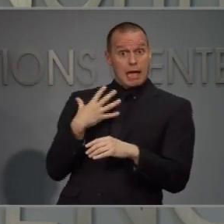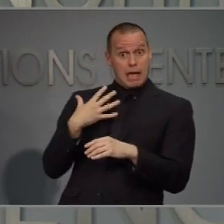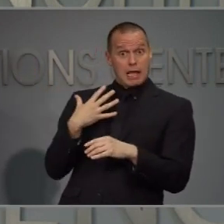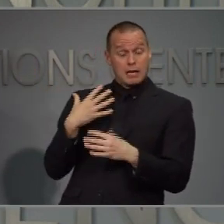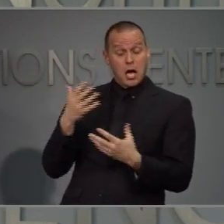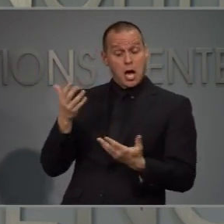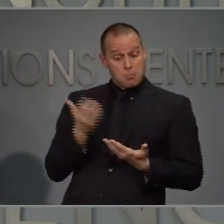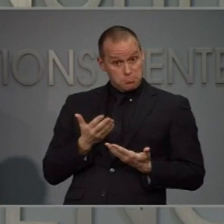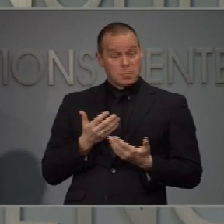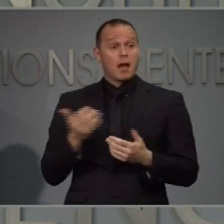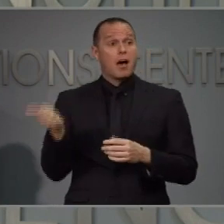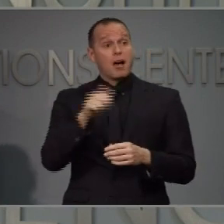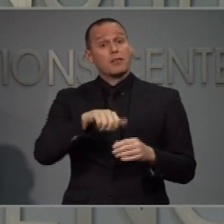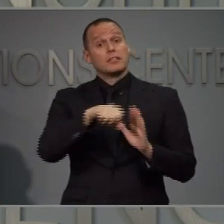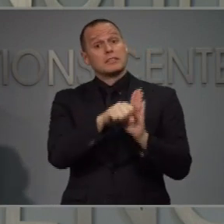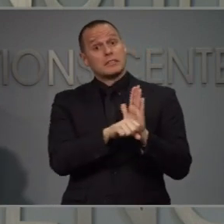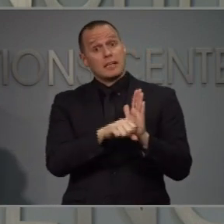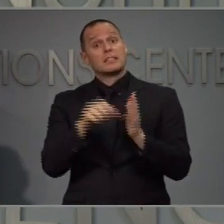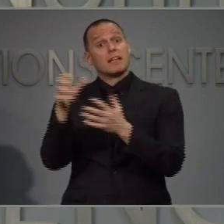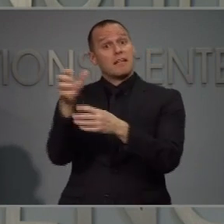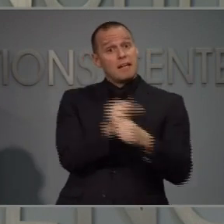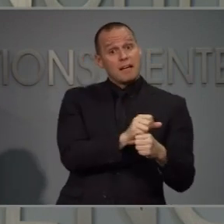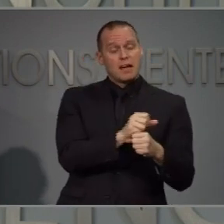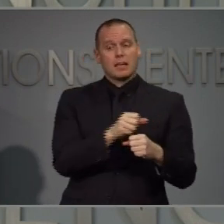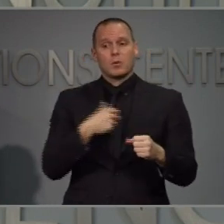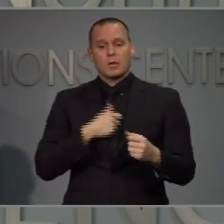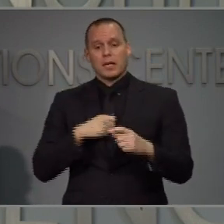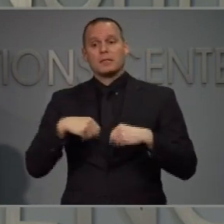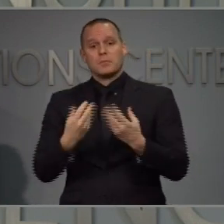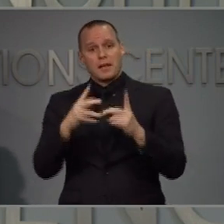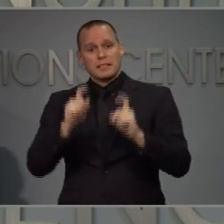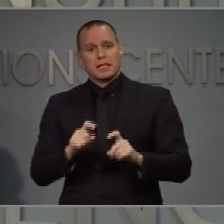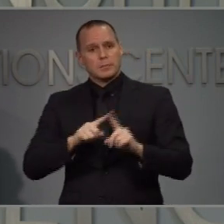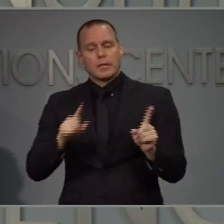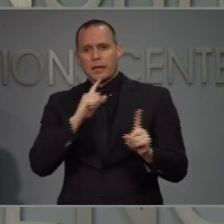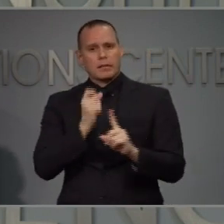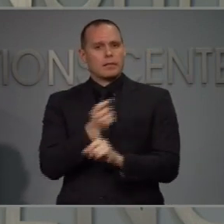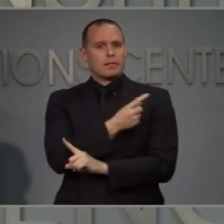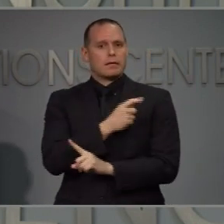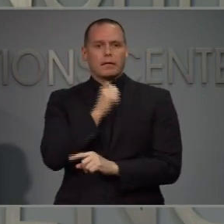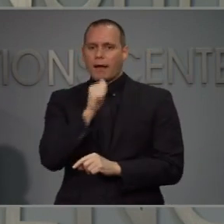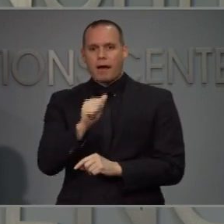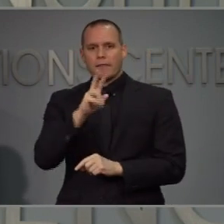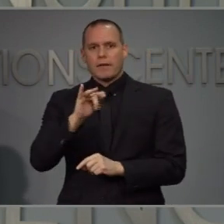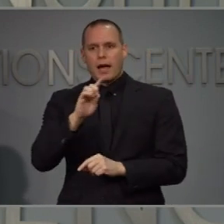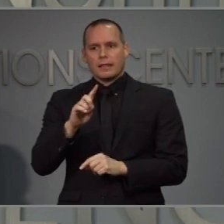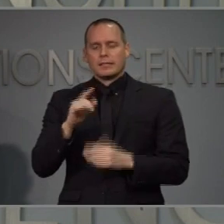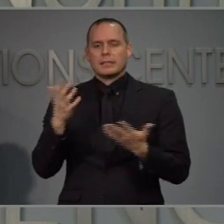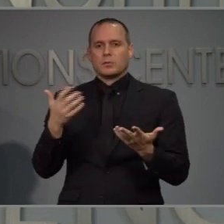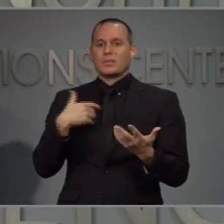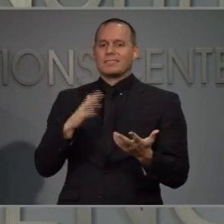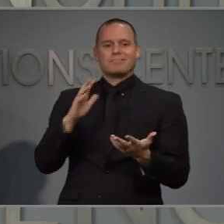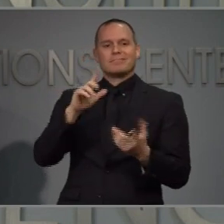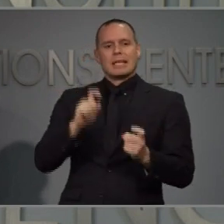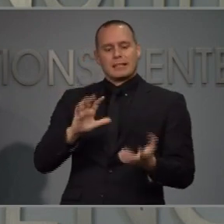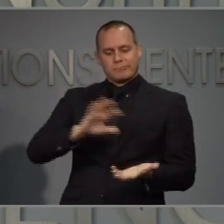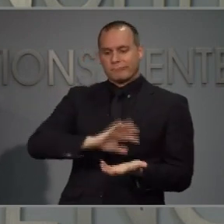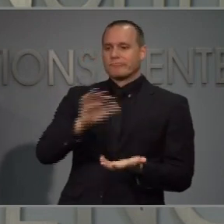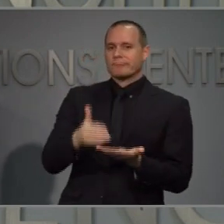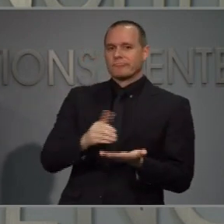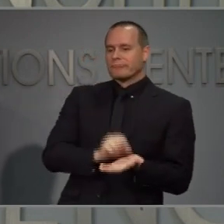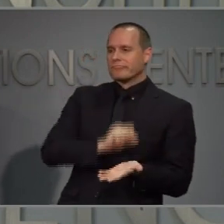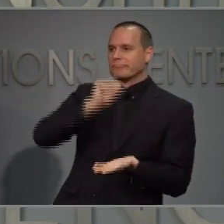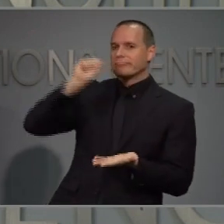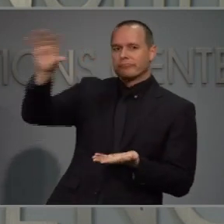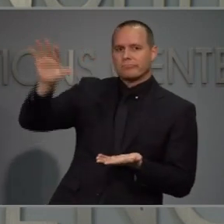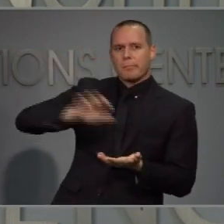test, and the CDC had to go back. And it's one of the things that put everybody behind in creating tests. We